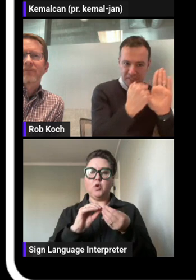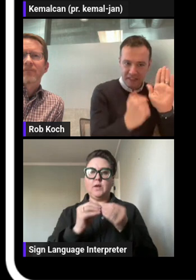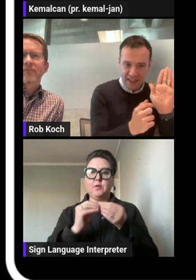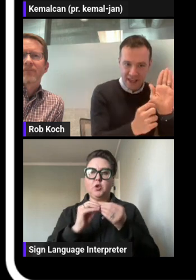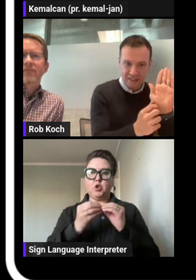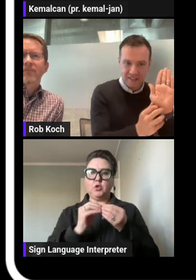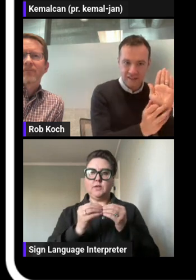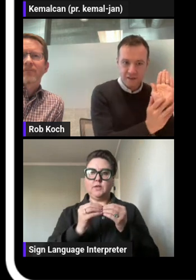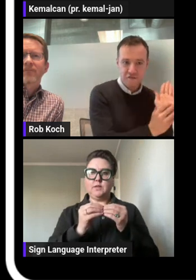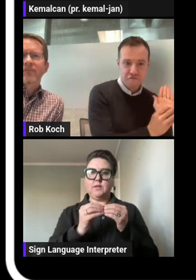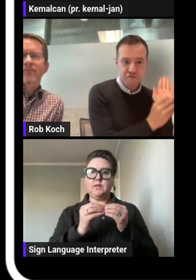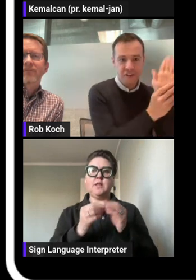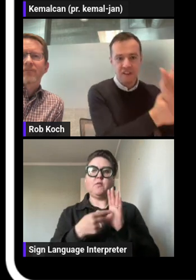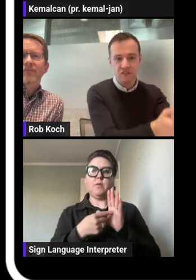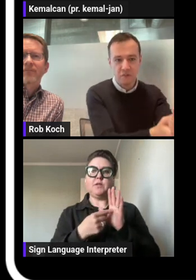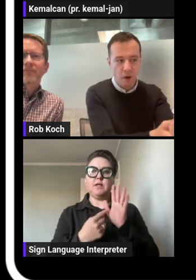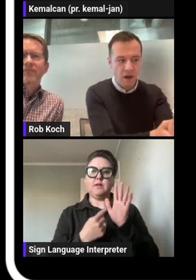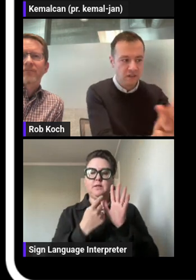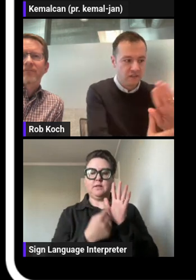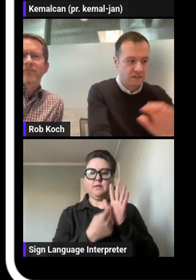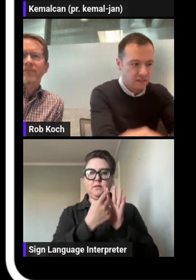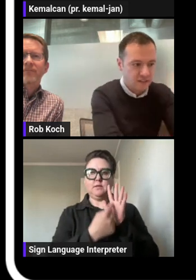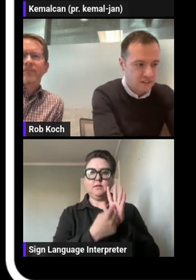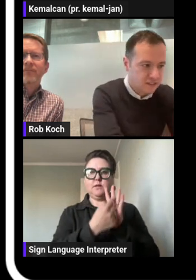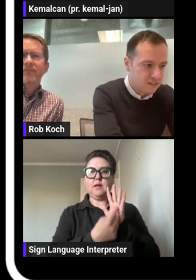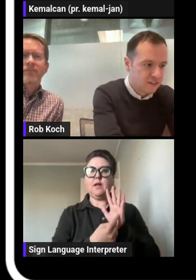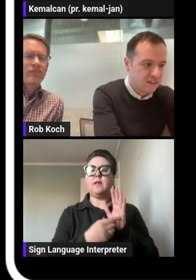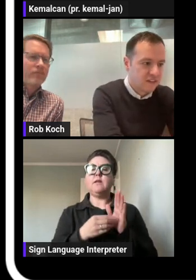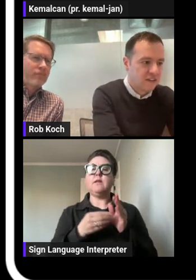that represent the hand, feed it to the model.